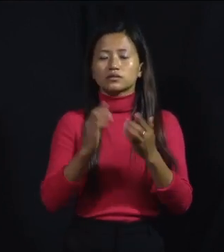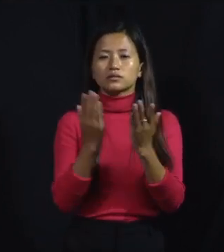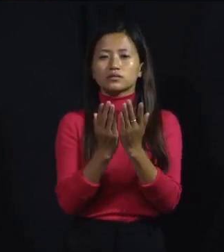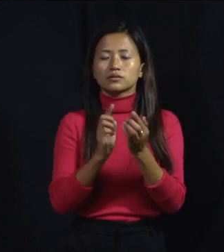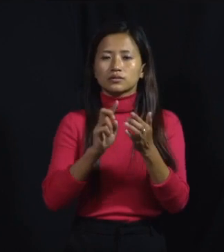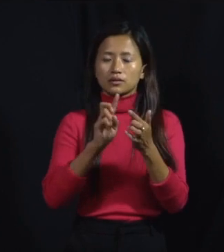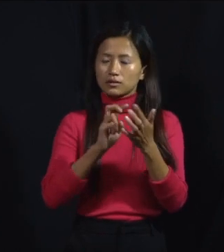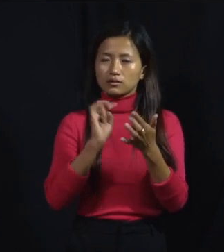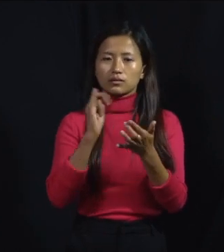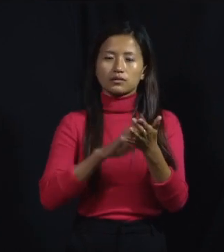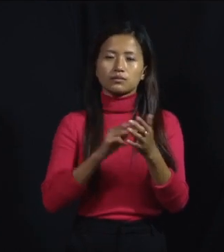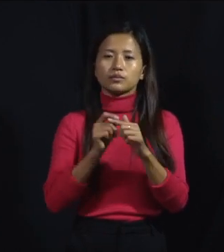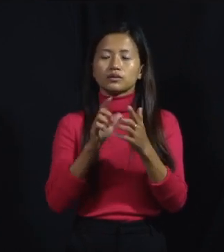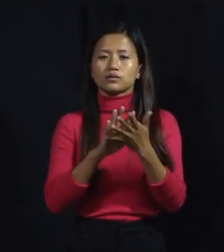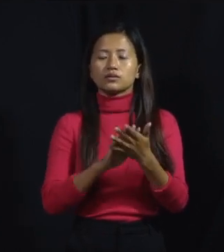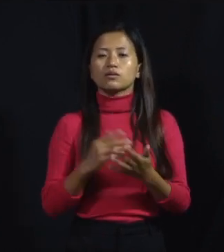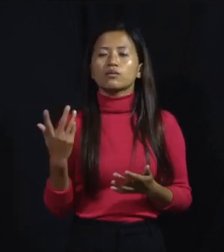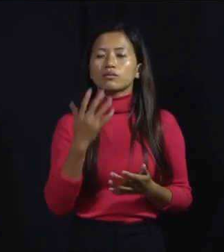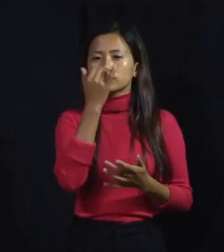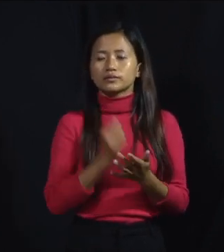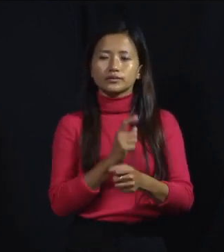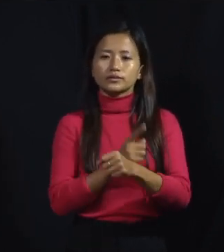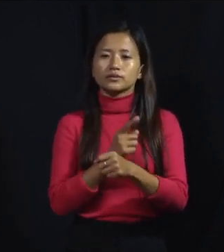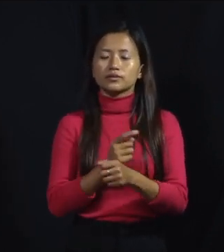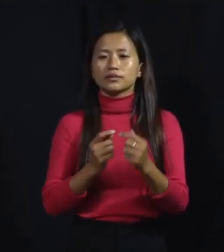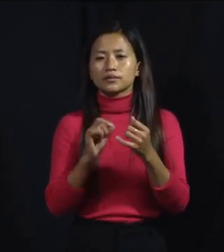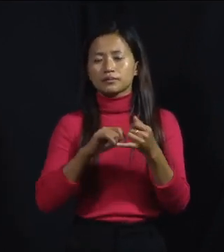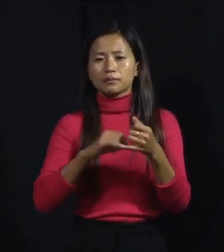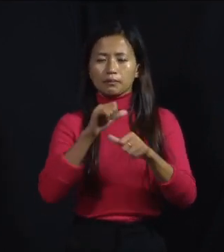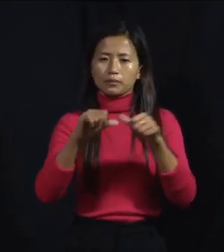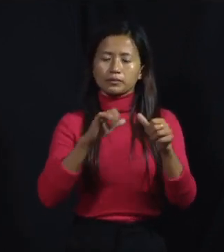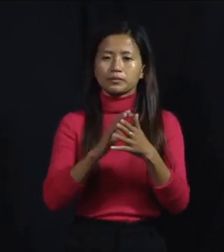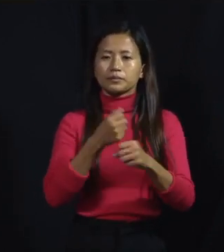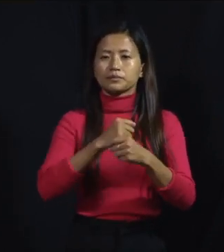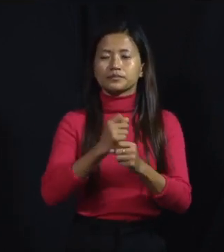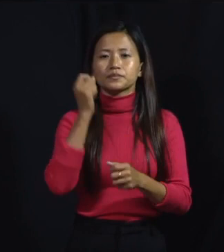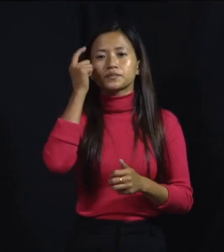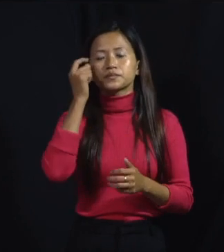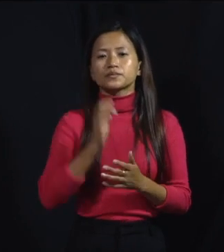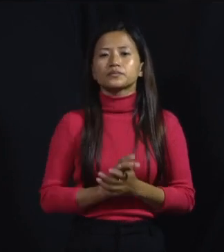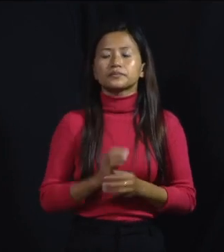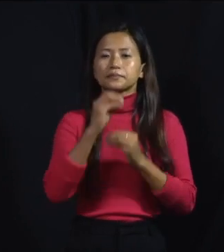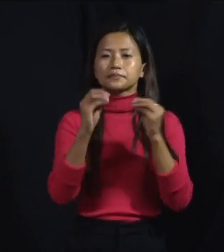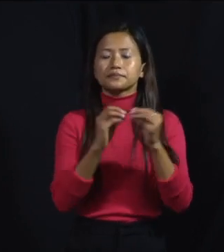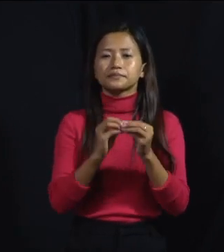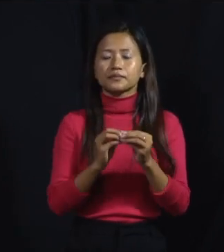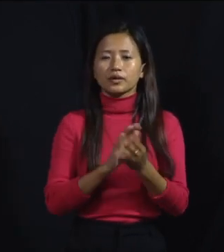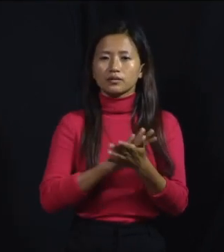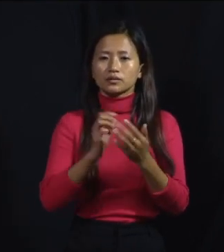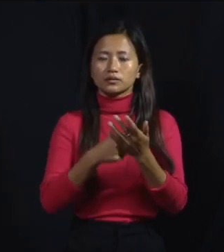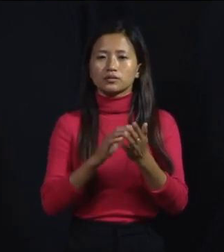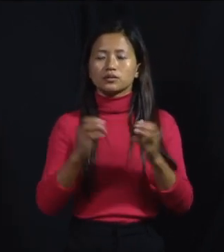educational implications. Why we the teachers or the policy makers, we need to understand about hereditary